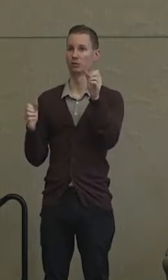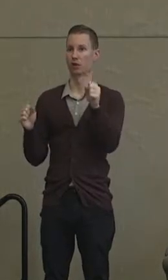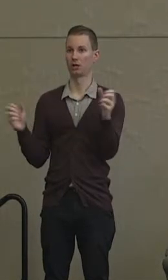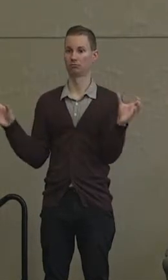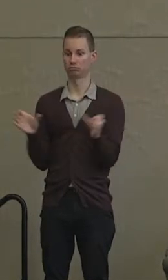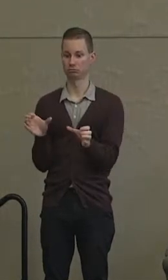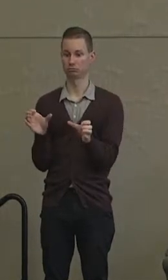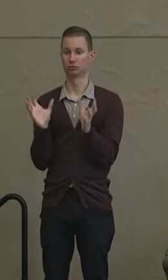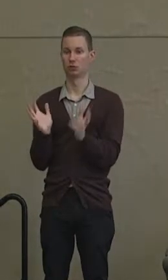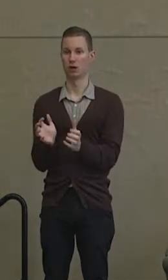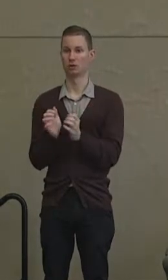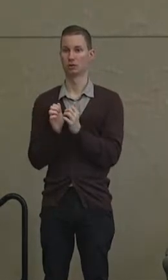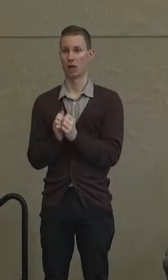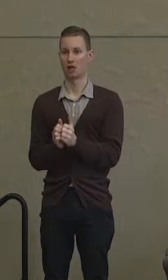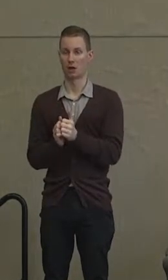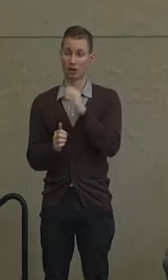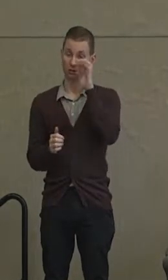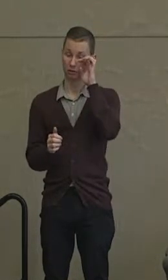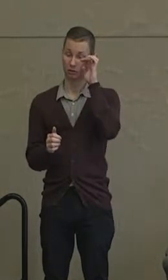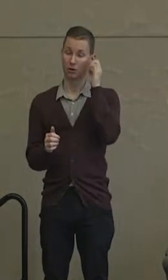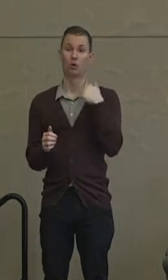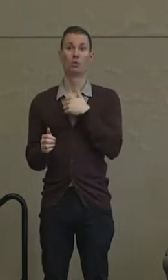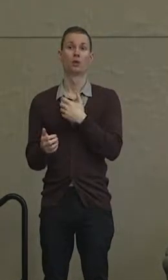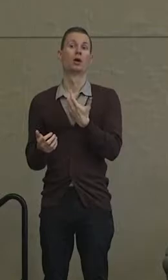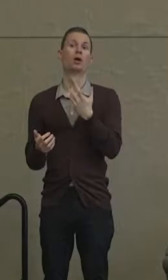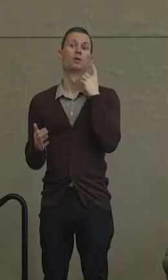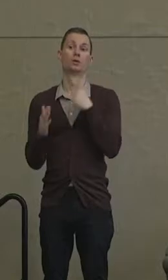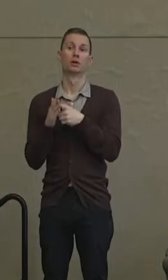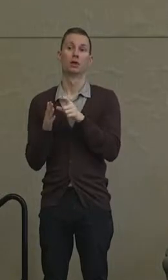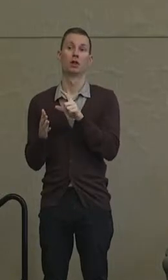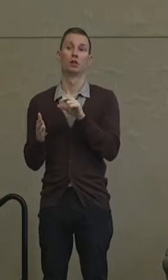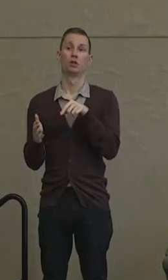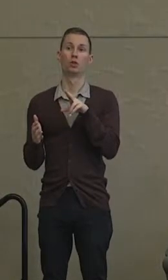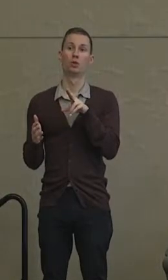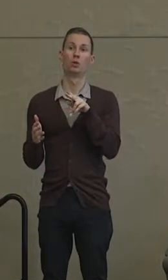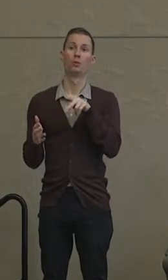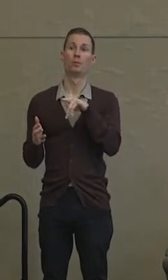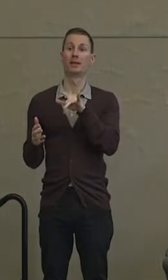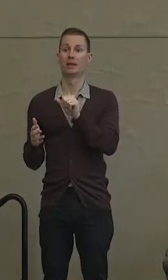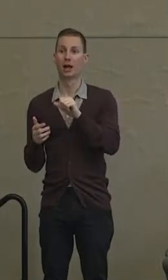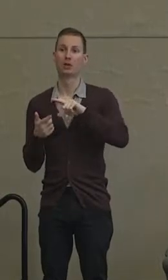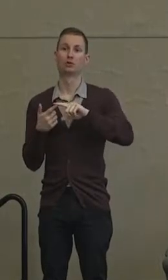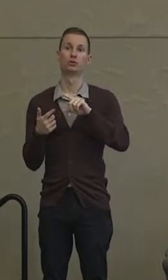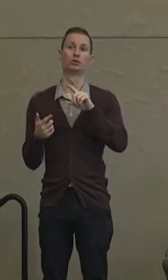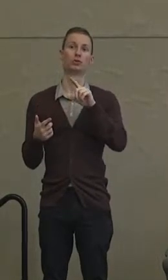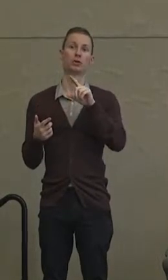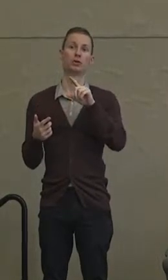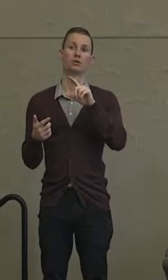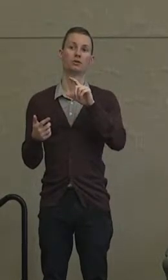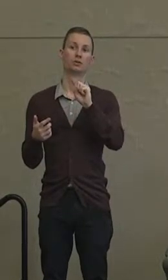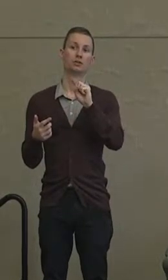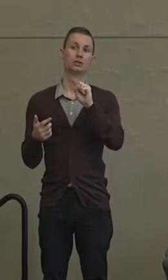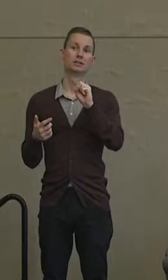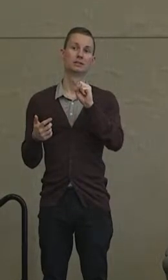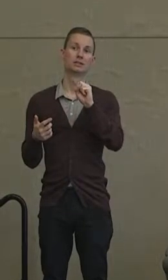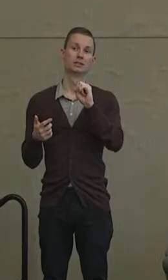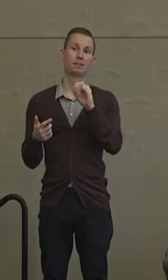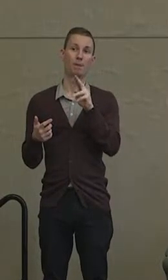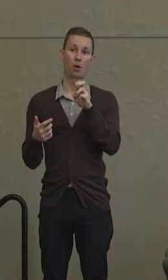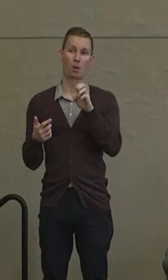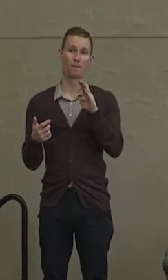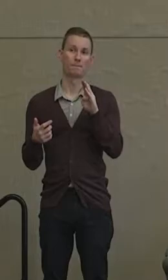so we are witnessing Lupita to Simone Biles saying Me Too. We're